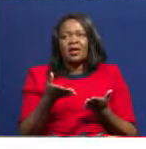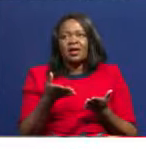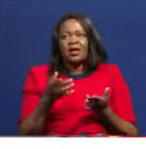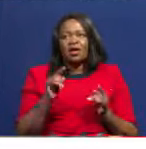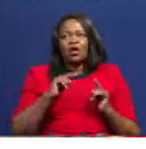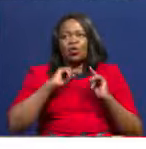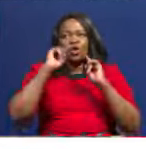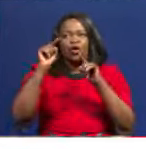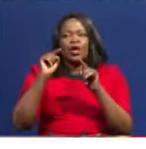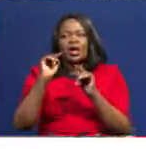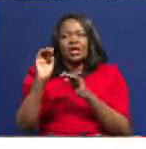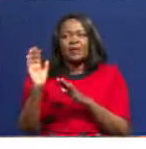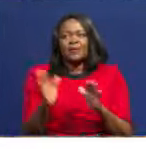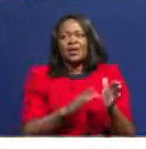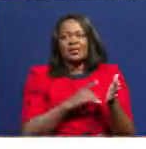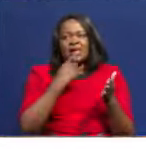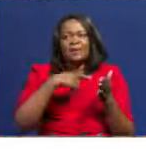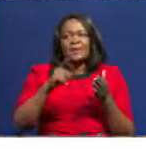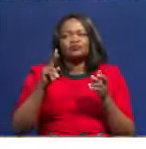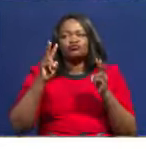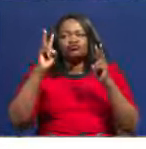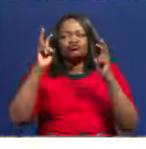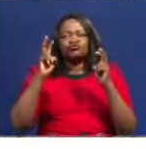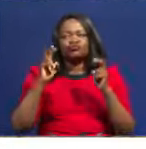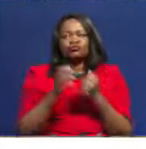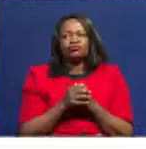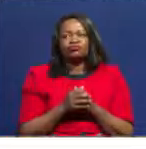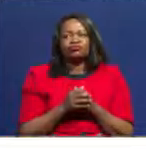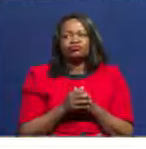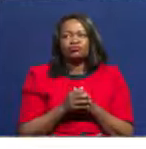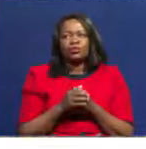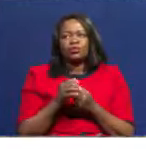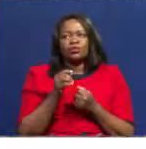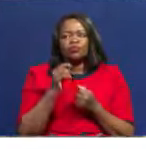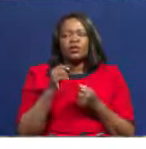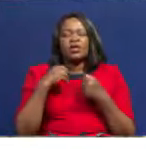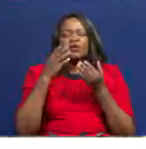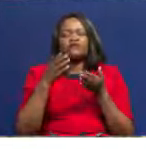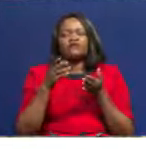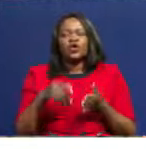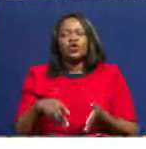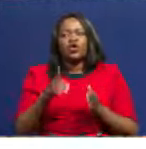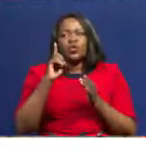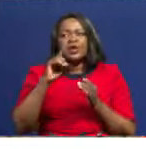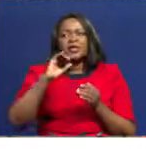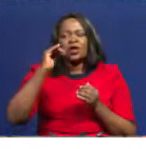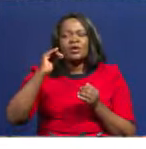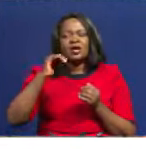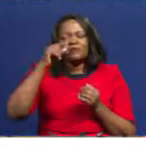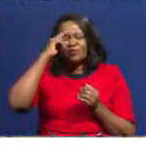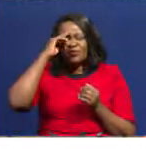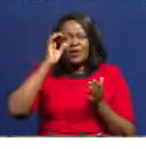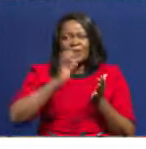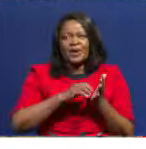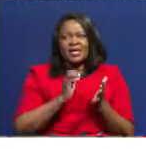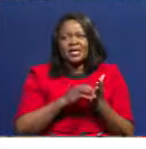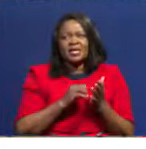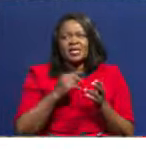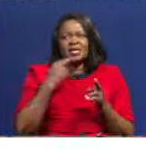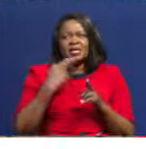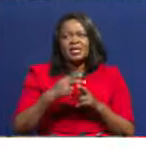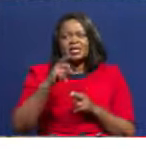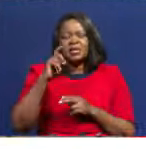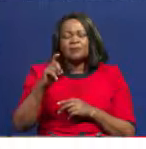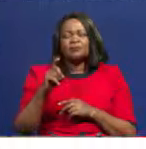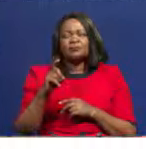tuende tupange, tupitishe mswada, tuite barabara moja, katika county government ya Machakos,